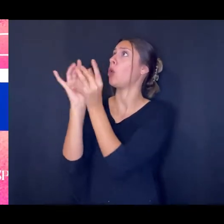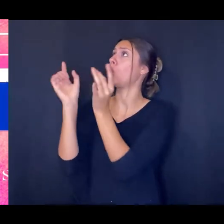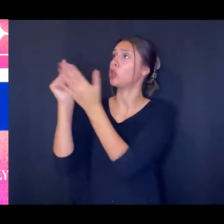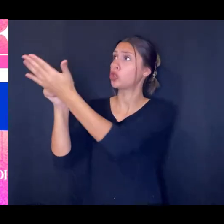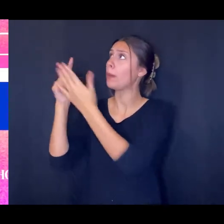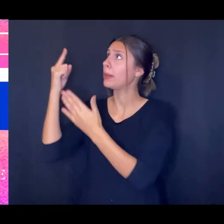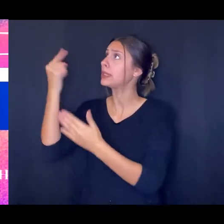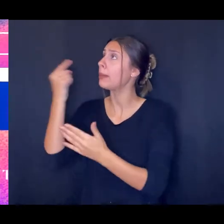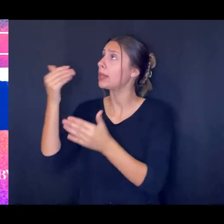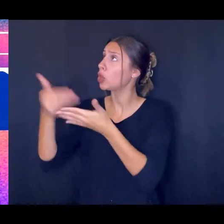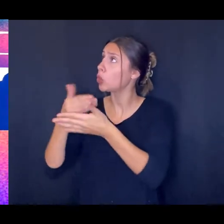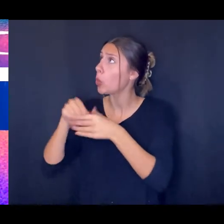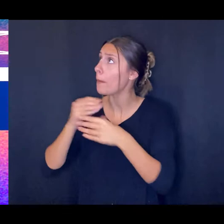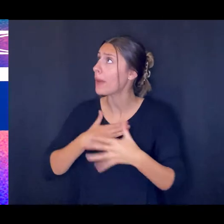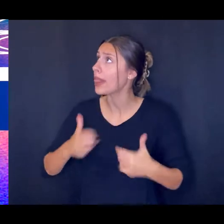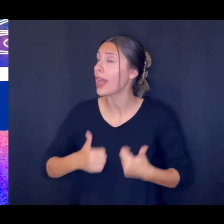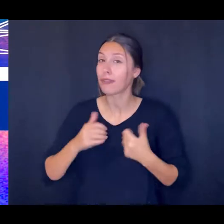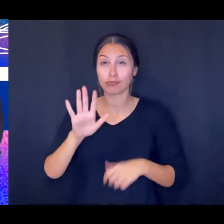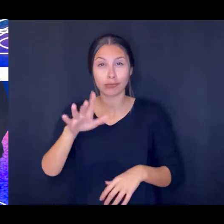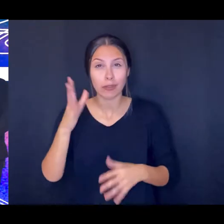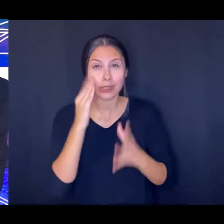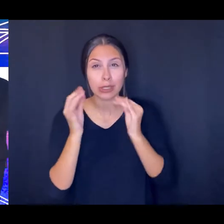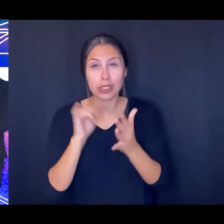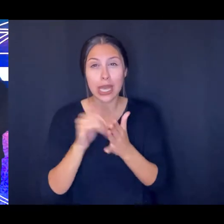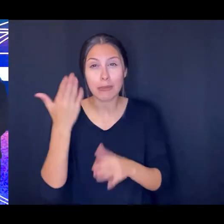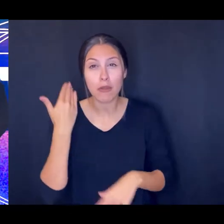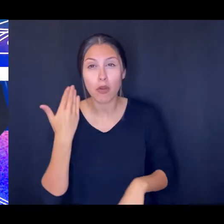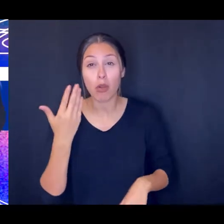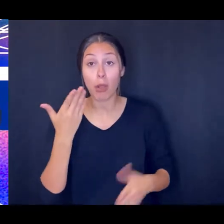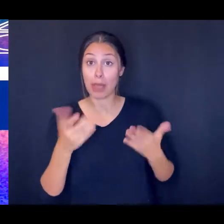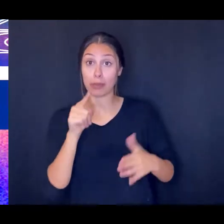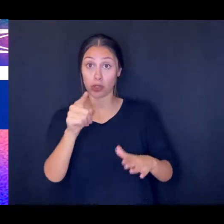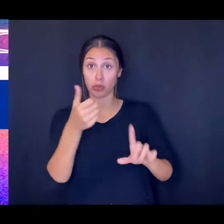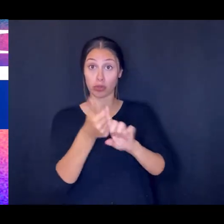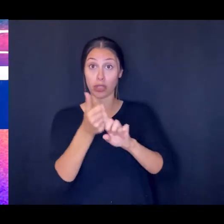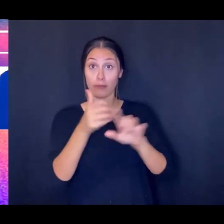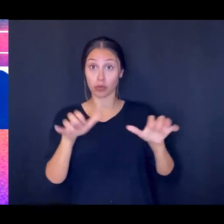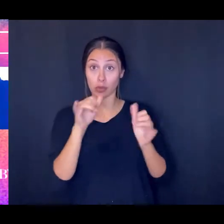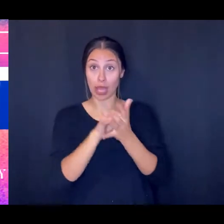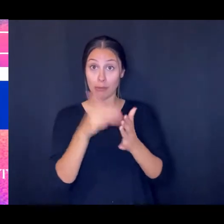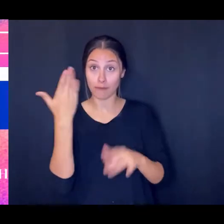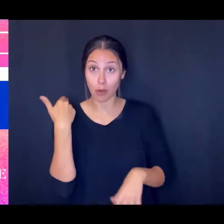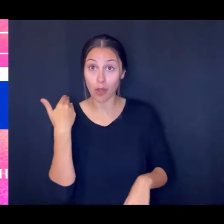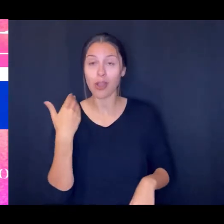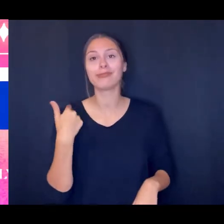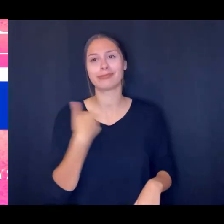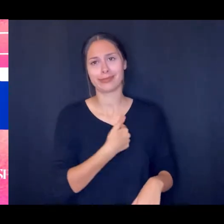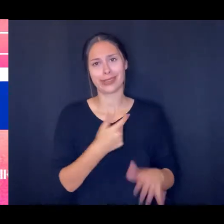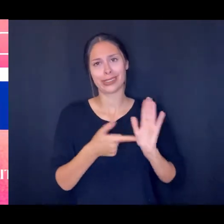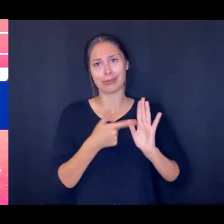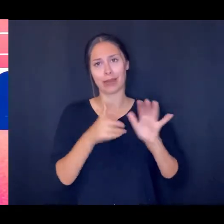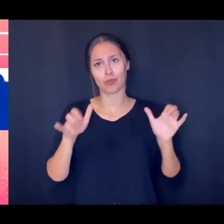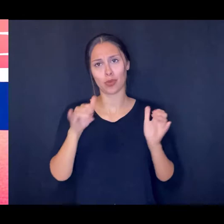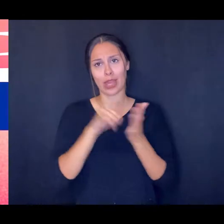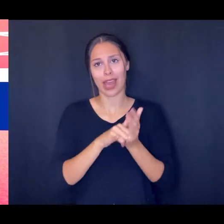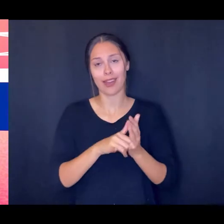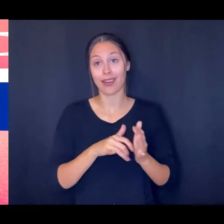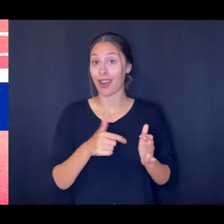you show me something new in my life? How many, have you ever heard anybody say that? Or have you said that, right? We say that sometimes.